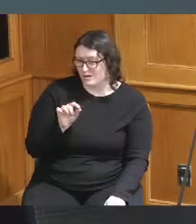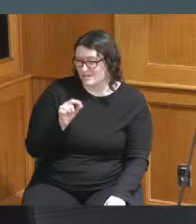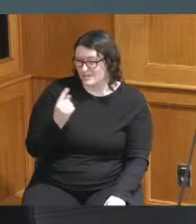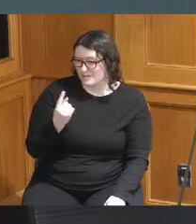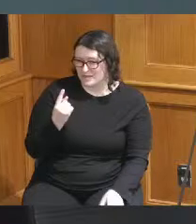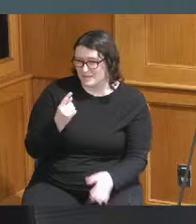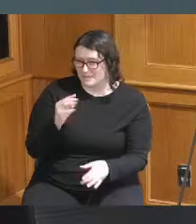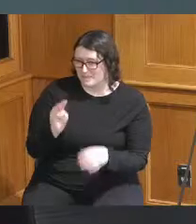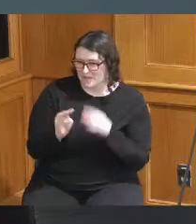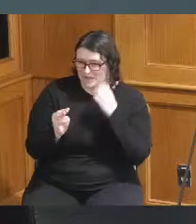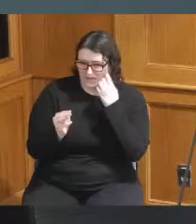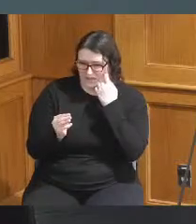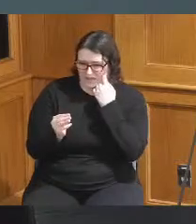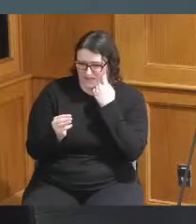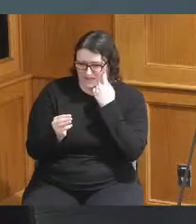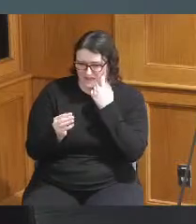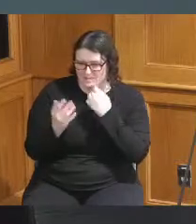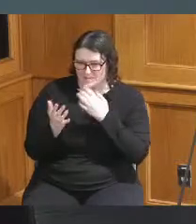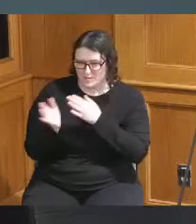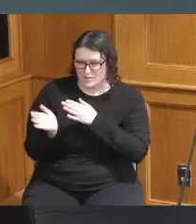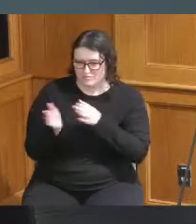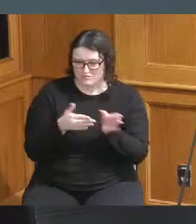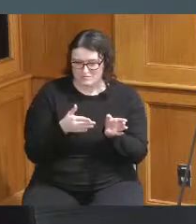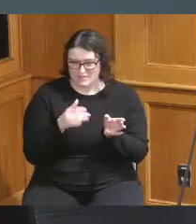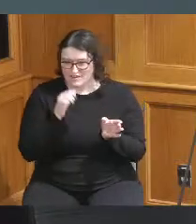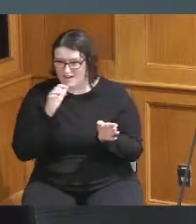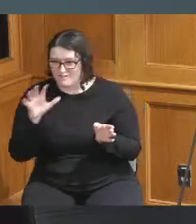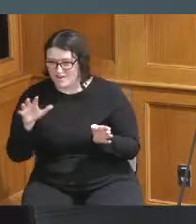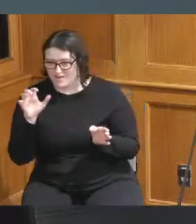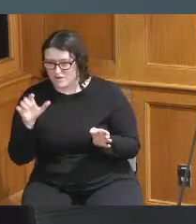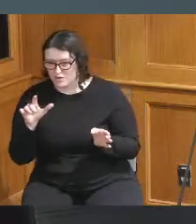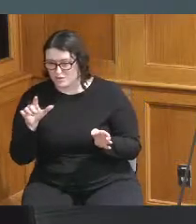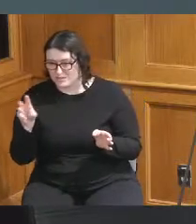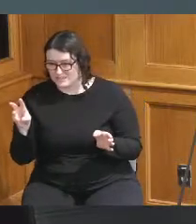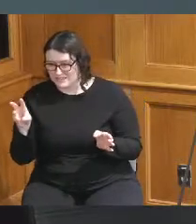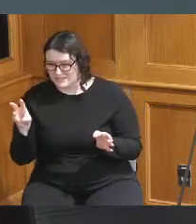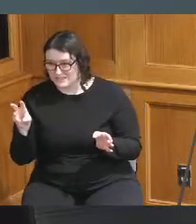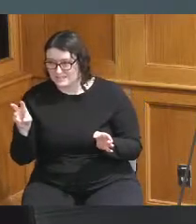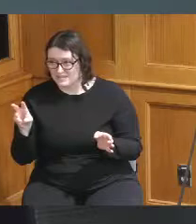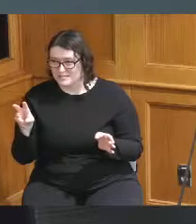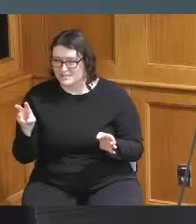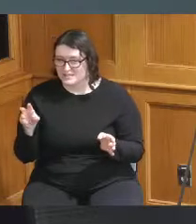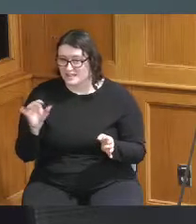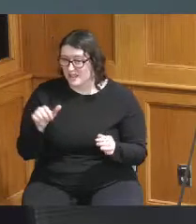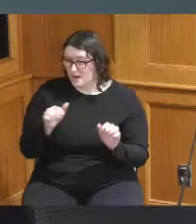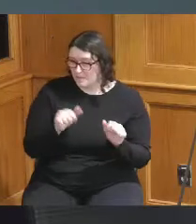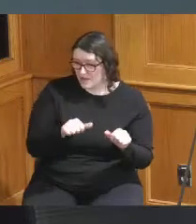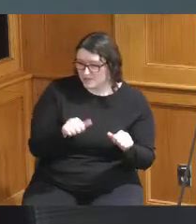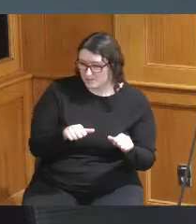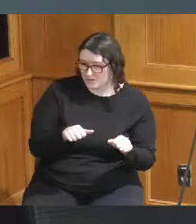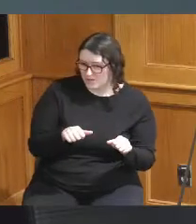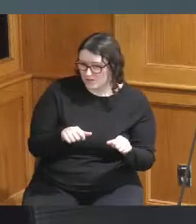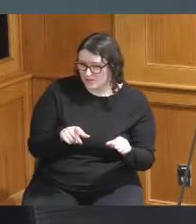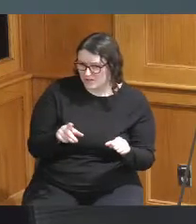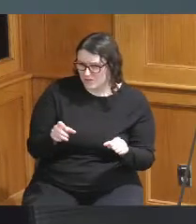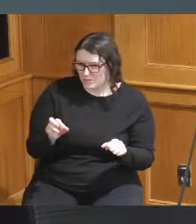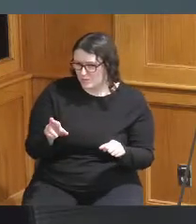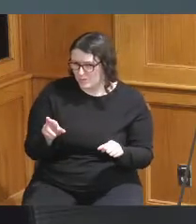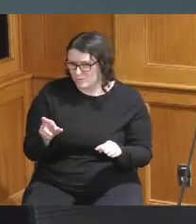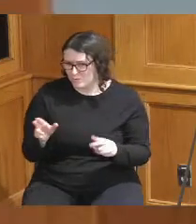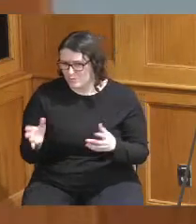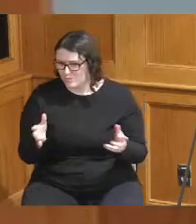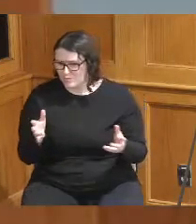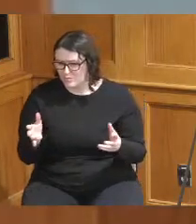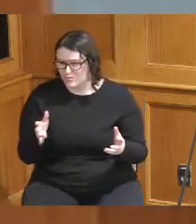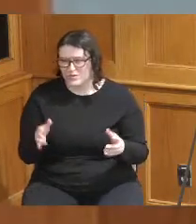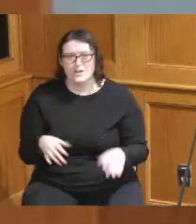could possibly go to rather than the 526. Is that a possibility or not? Oh, I'm sorry. That was